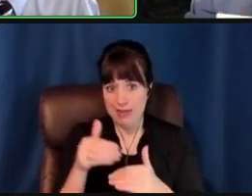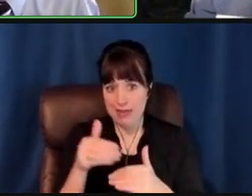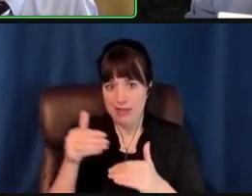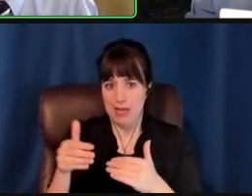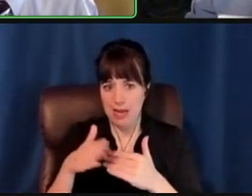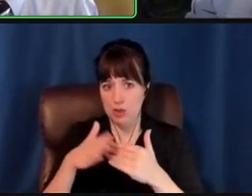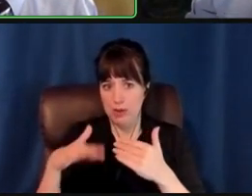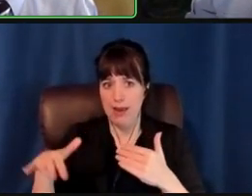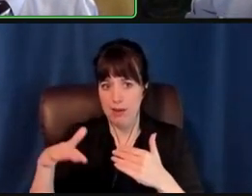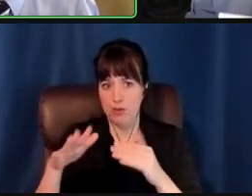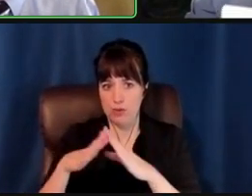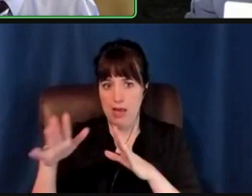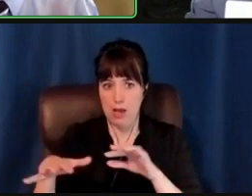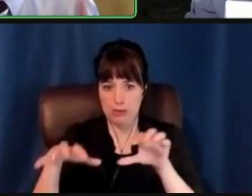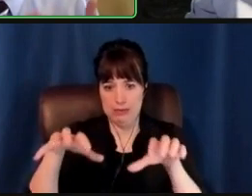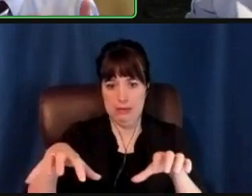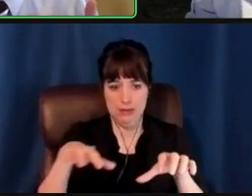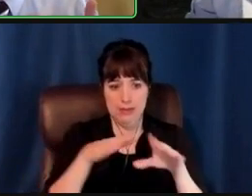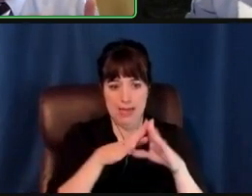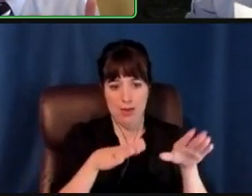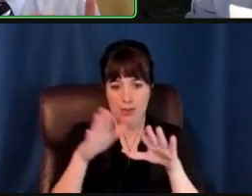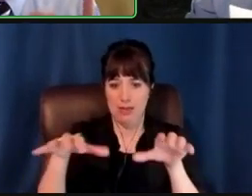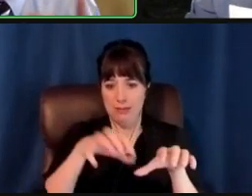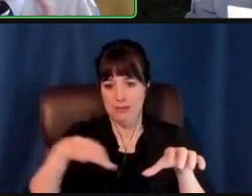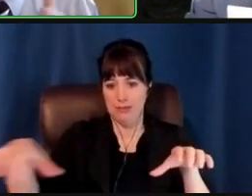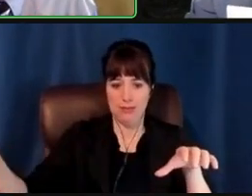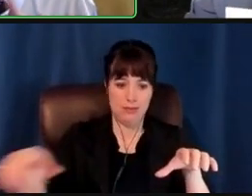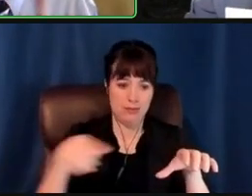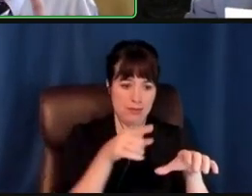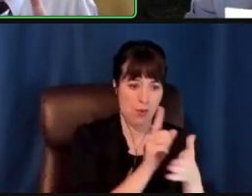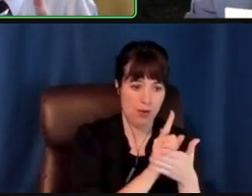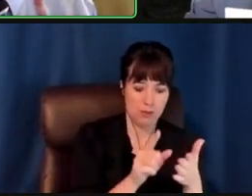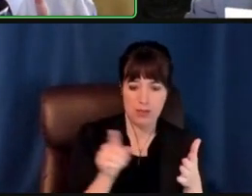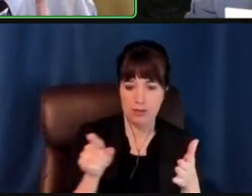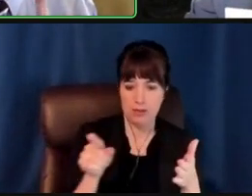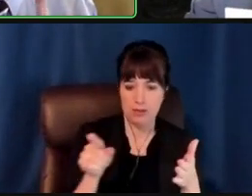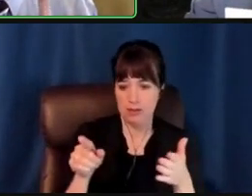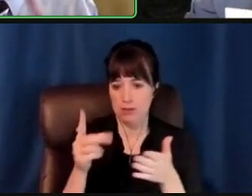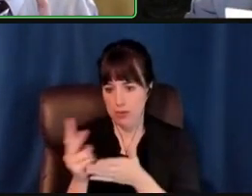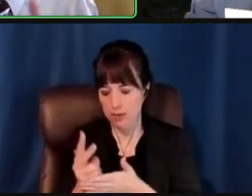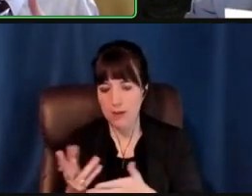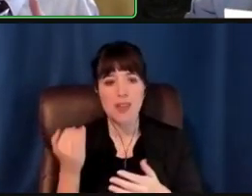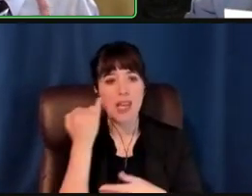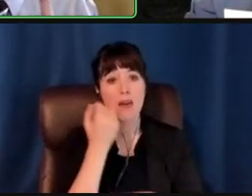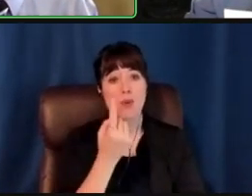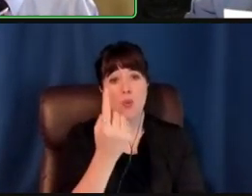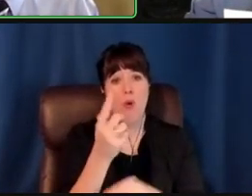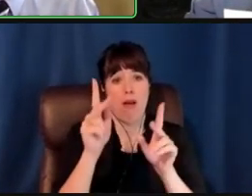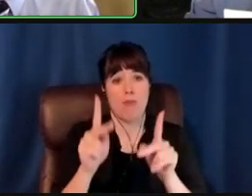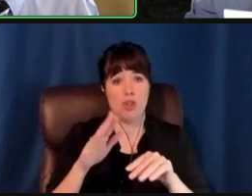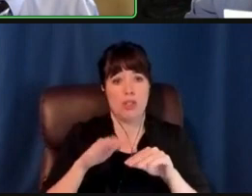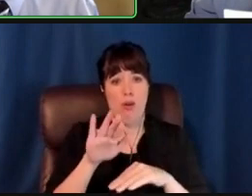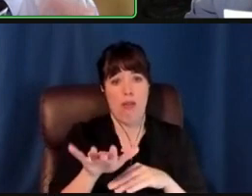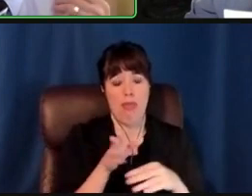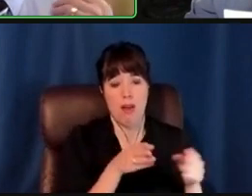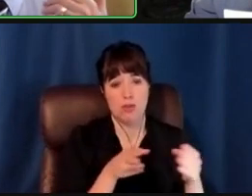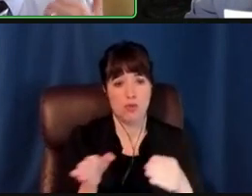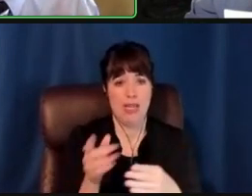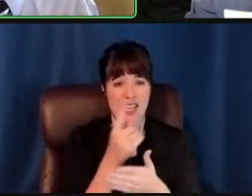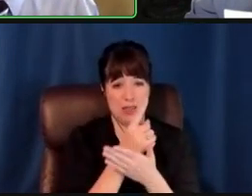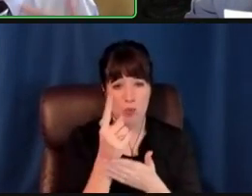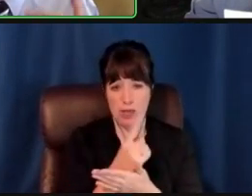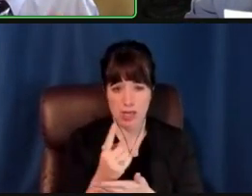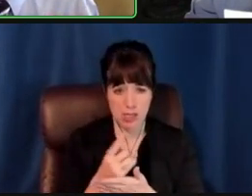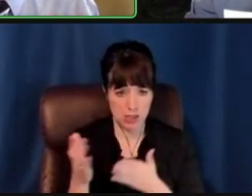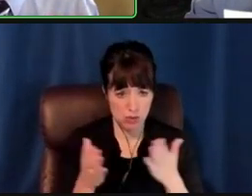for the next house down the street. So as long as there's one person on that street that is getting weekly service,